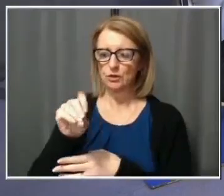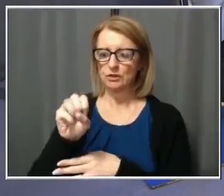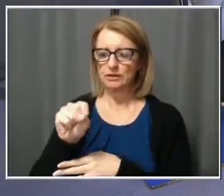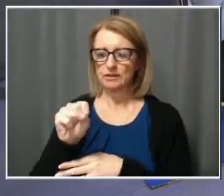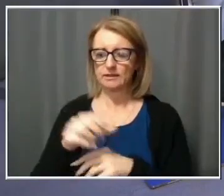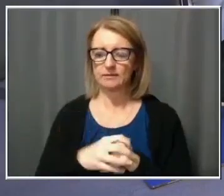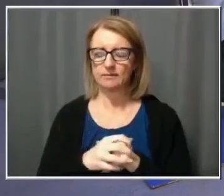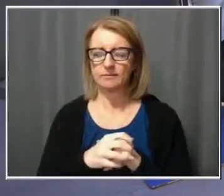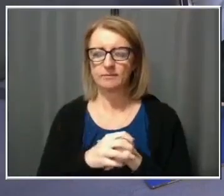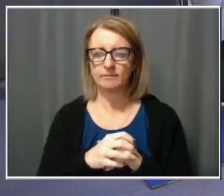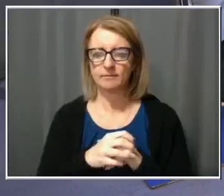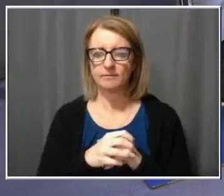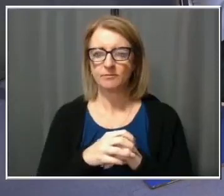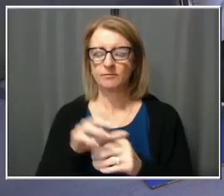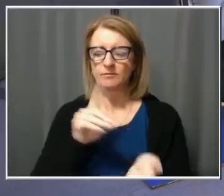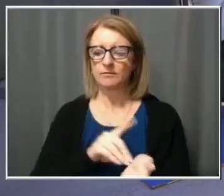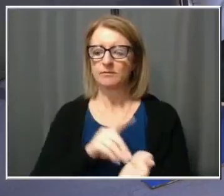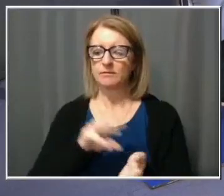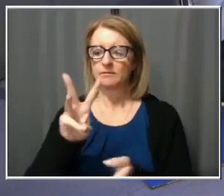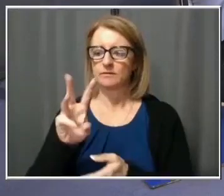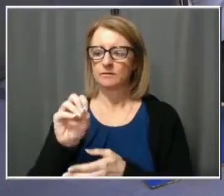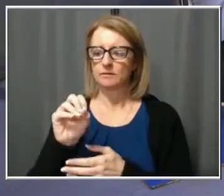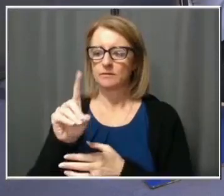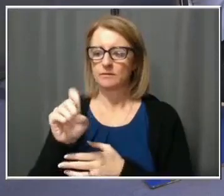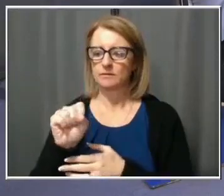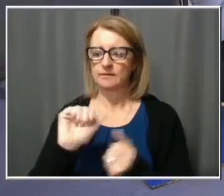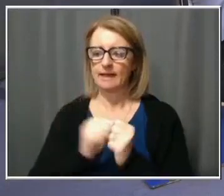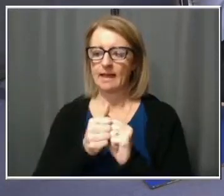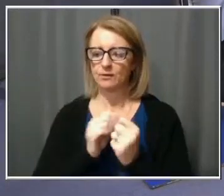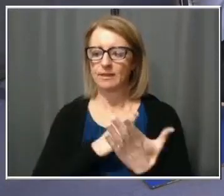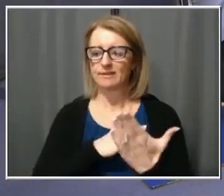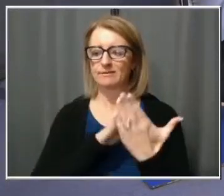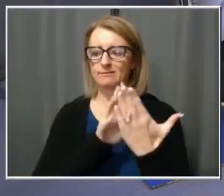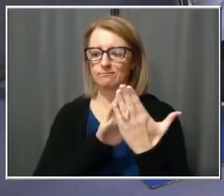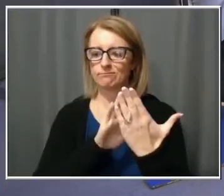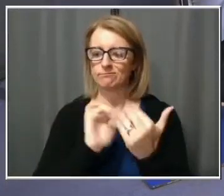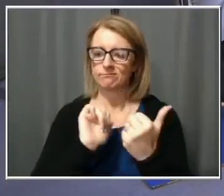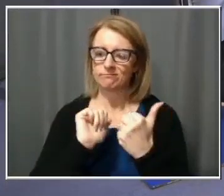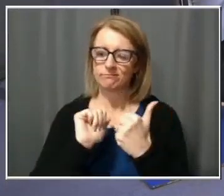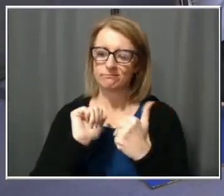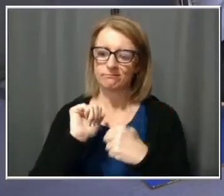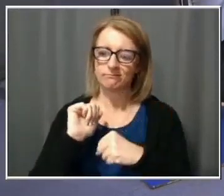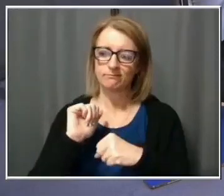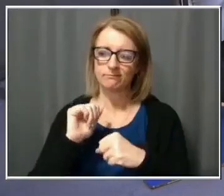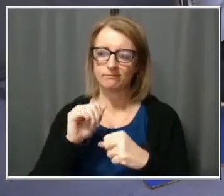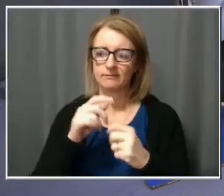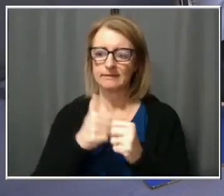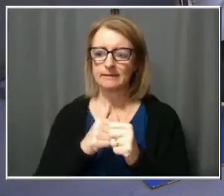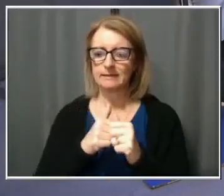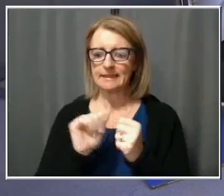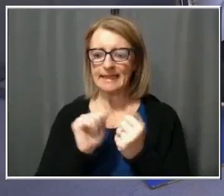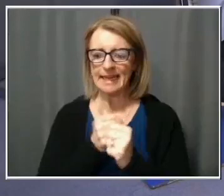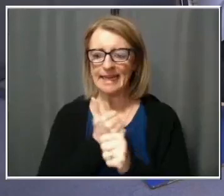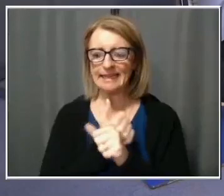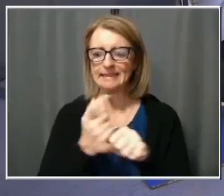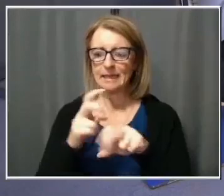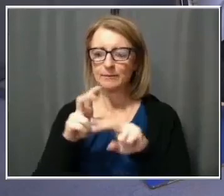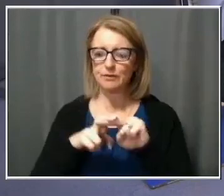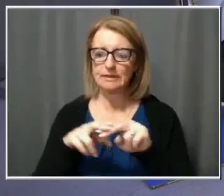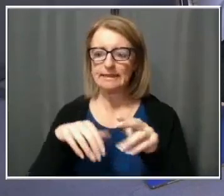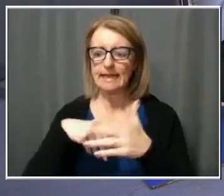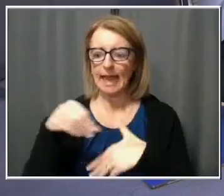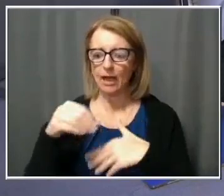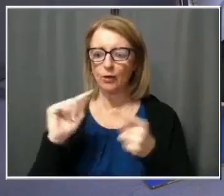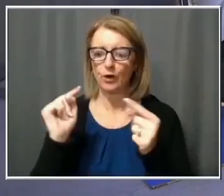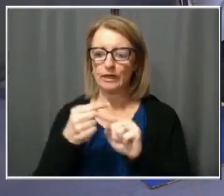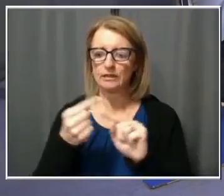about, so how do you help an athlete face a setback like a stress fracture or any injury? Anytime they have to sit out, you feel like you're interrupting